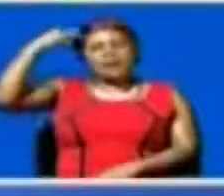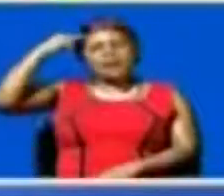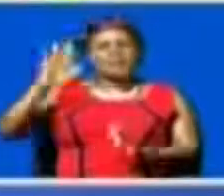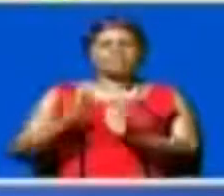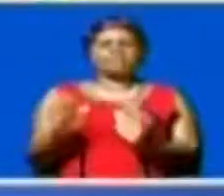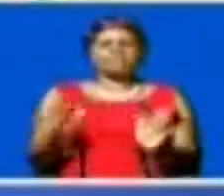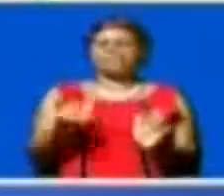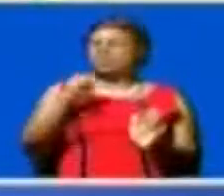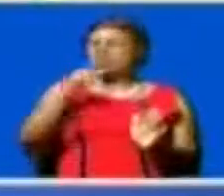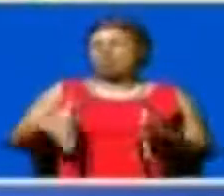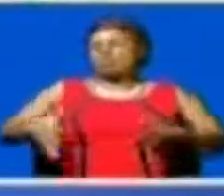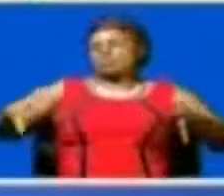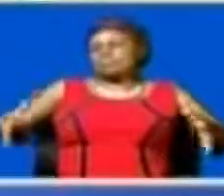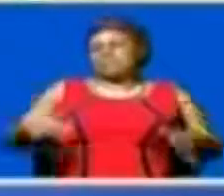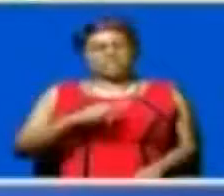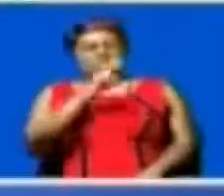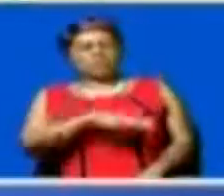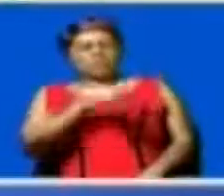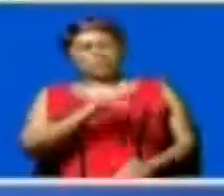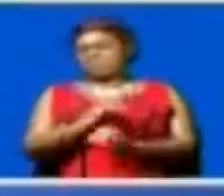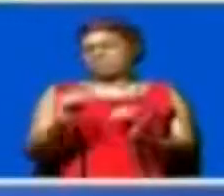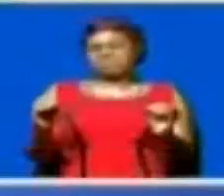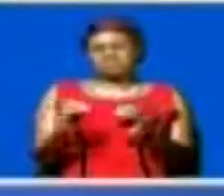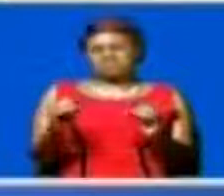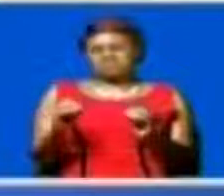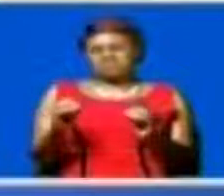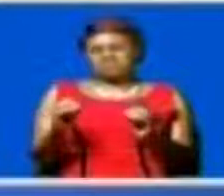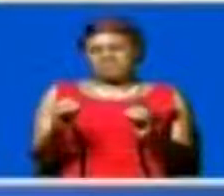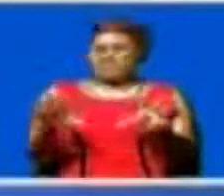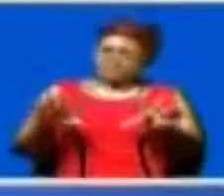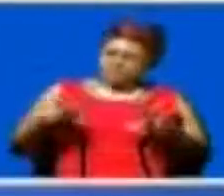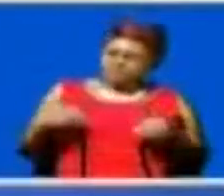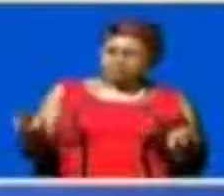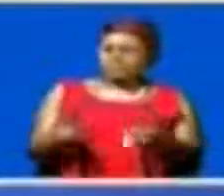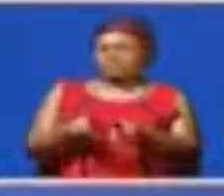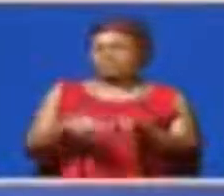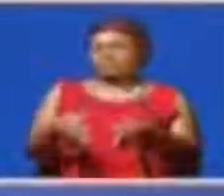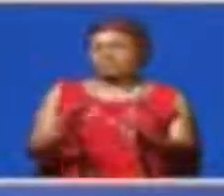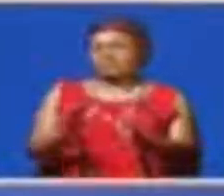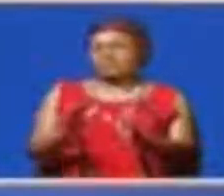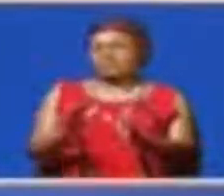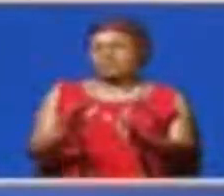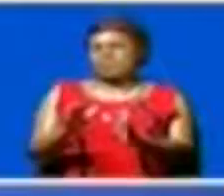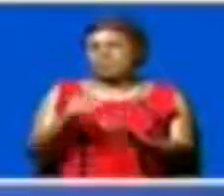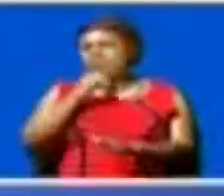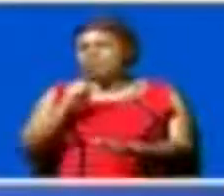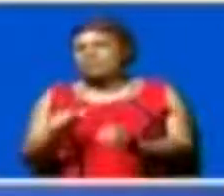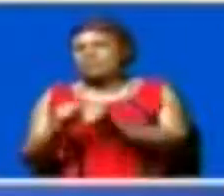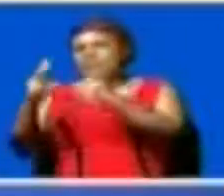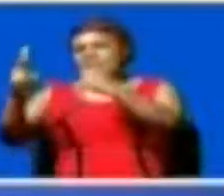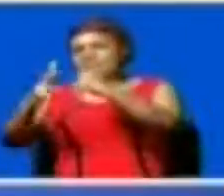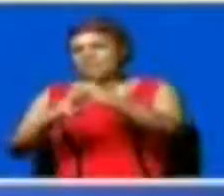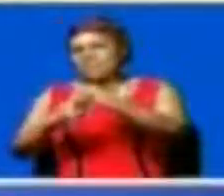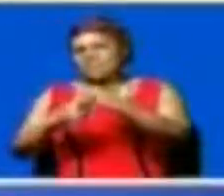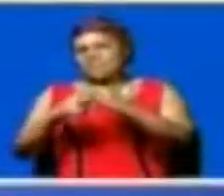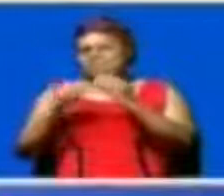intelligent. Usione mtu amekuja pale selection kuanza kumdharau mtu aizi leta cross ama nini, mchukue tu wenye iko. With an average age of 17 years,